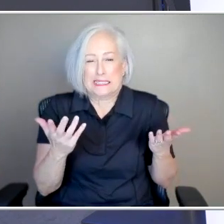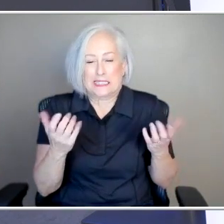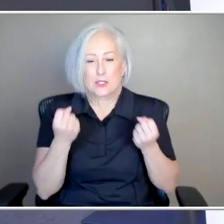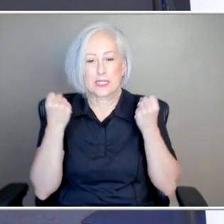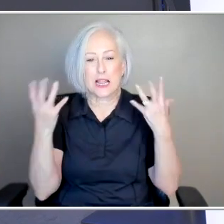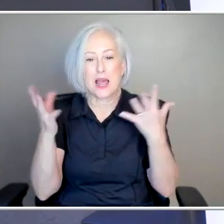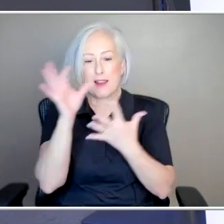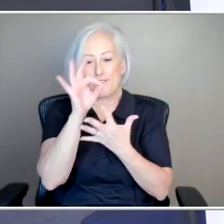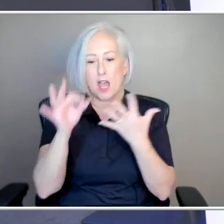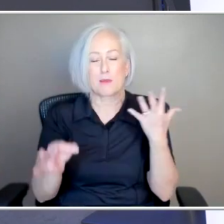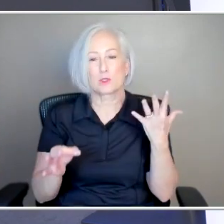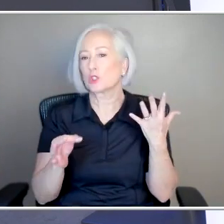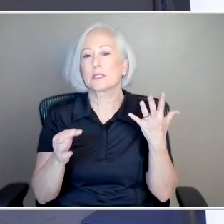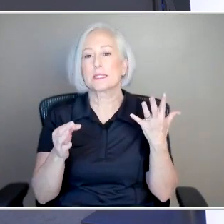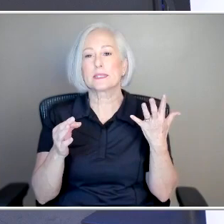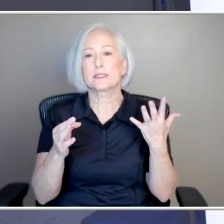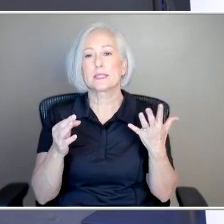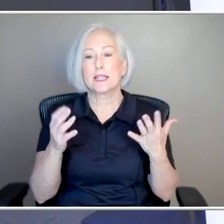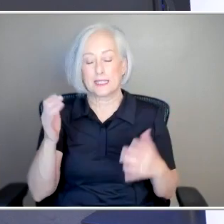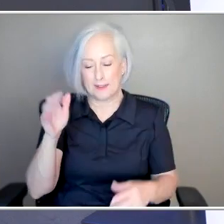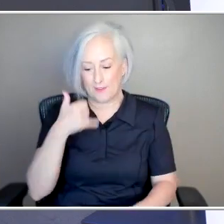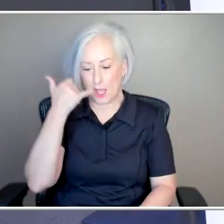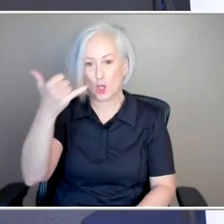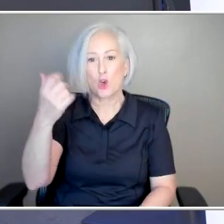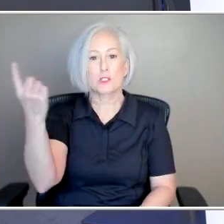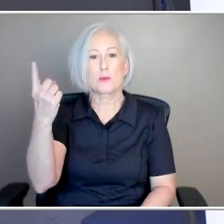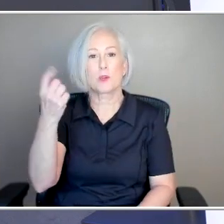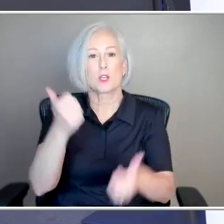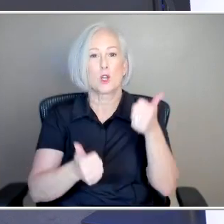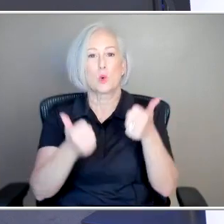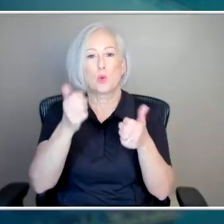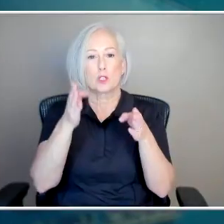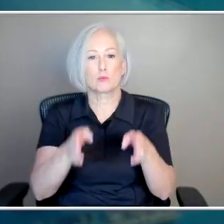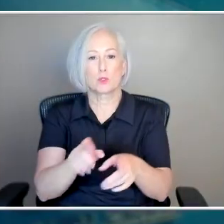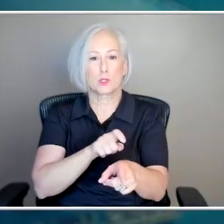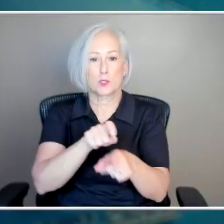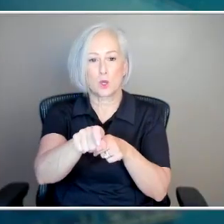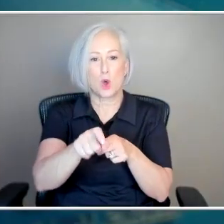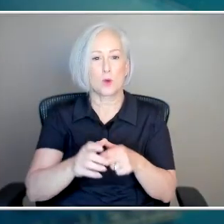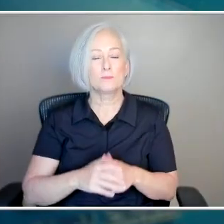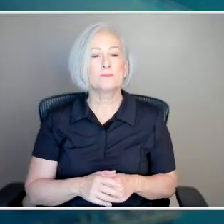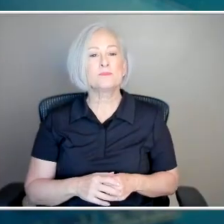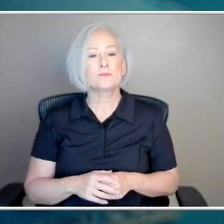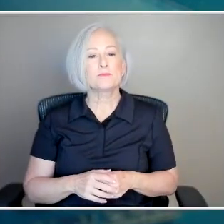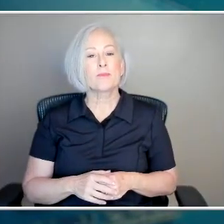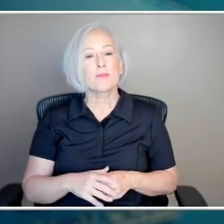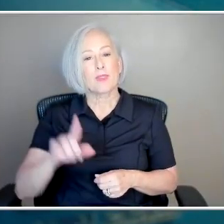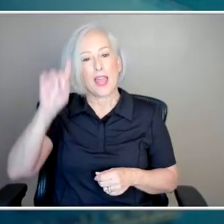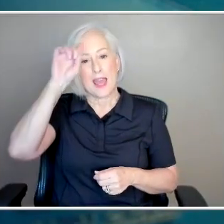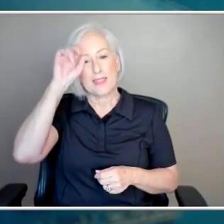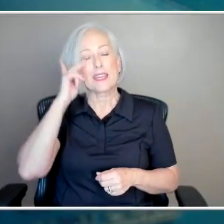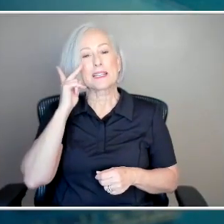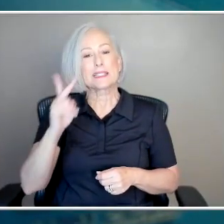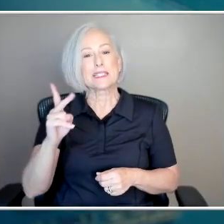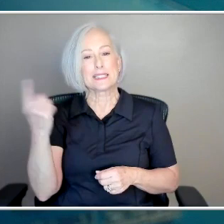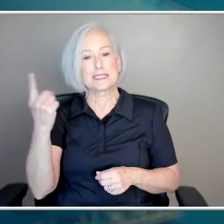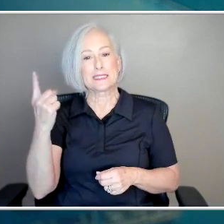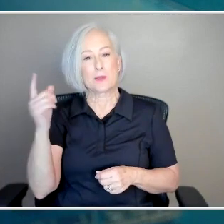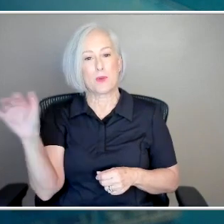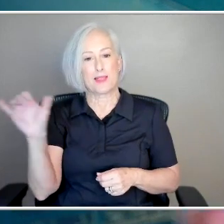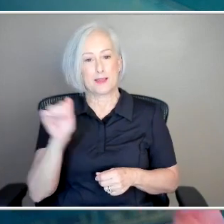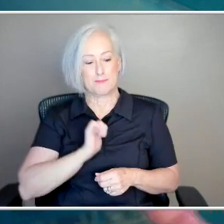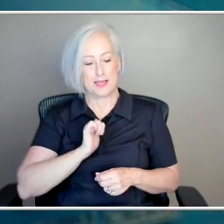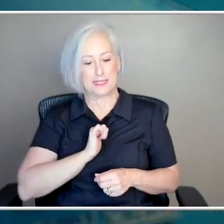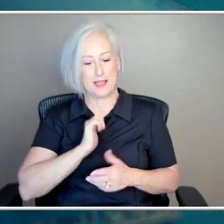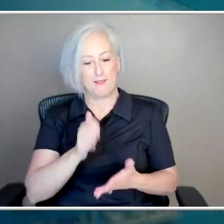and people want to know, when I pick up a phone, how do I know I'm calling the right guy? Yeah, I think seeing somebody like myself is helpful, because there are some times where I